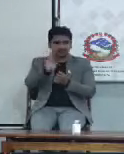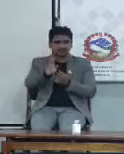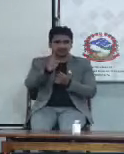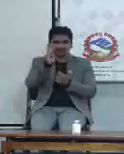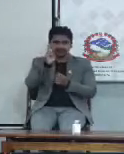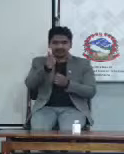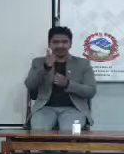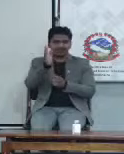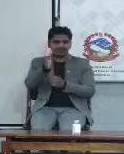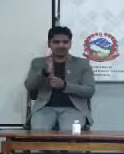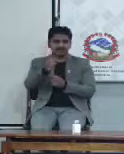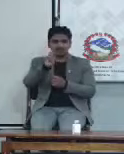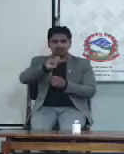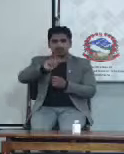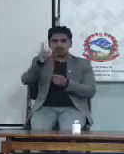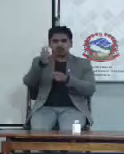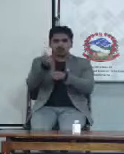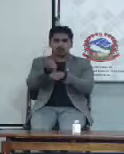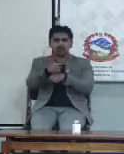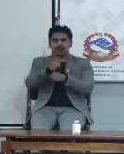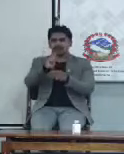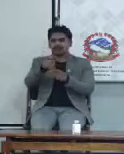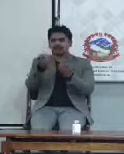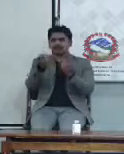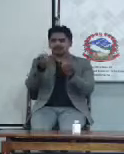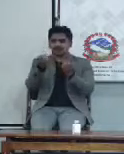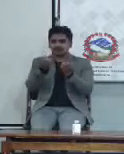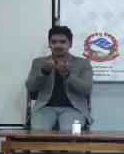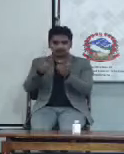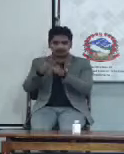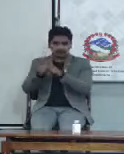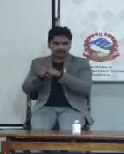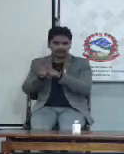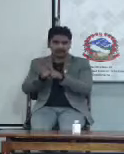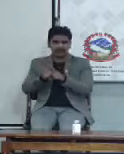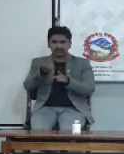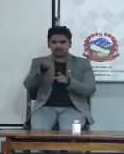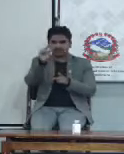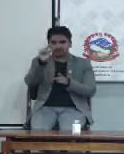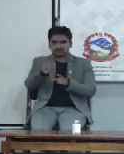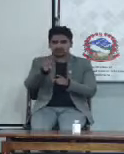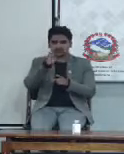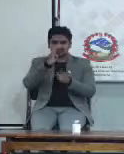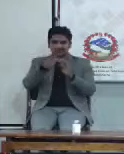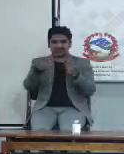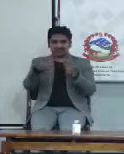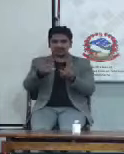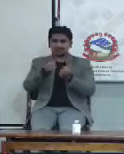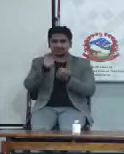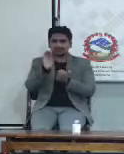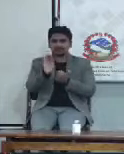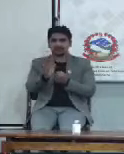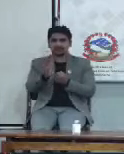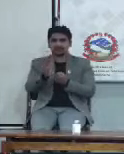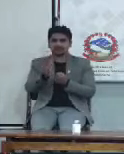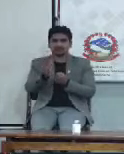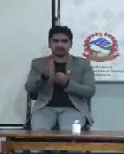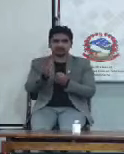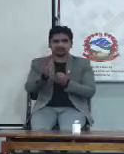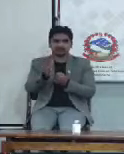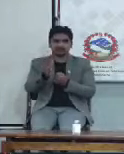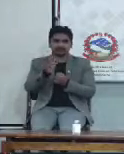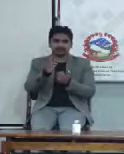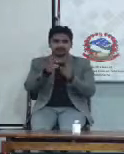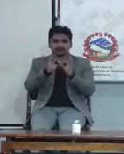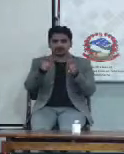Since it is a upper hill, very high range of the district, so it's